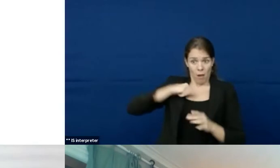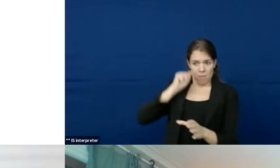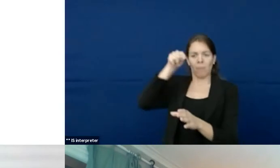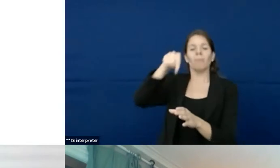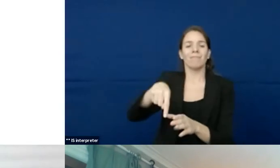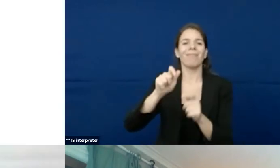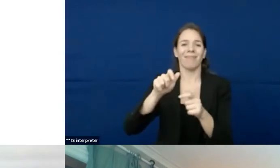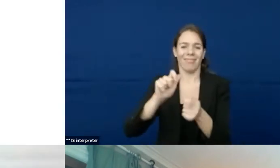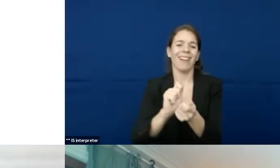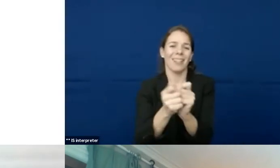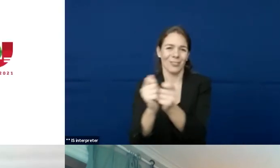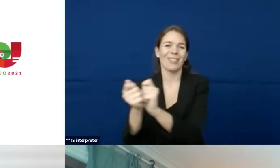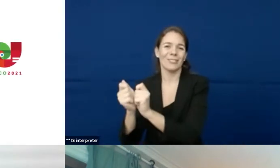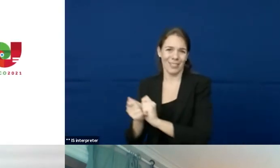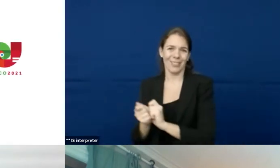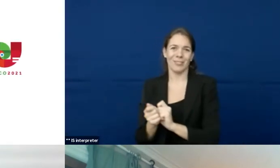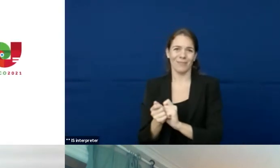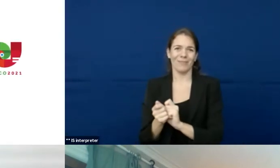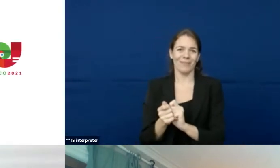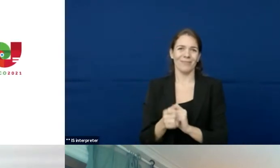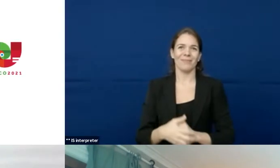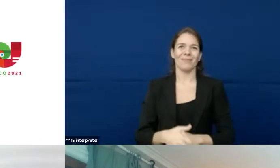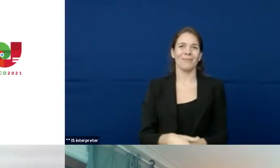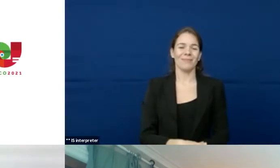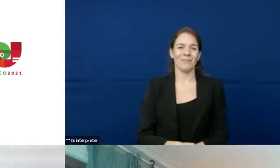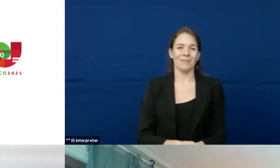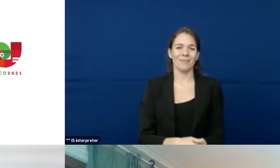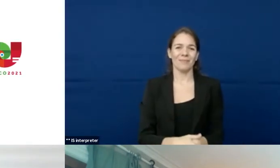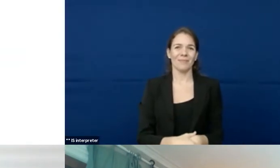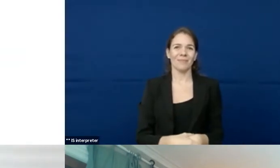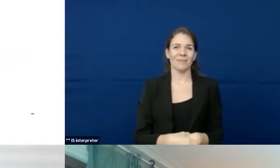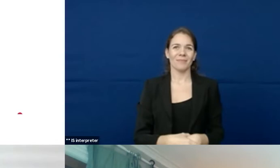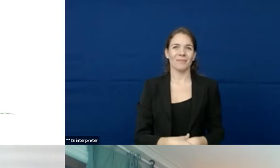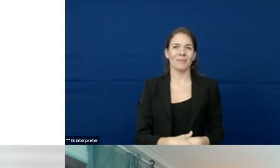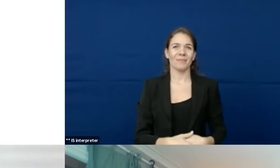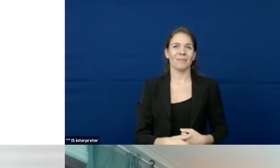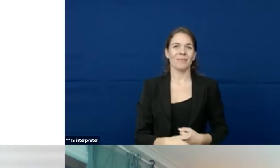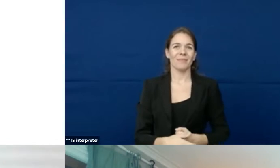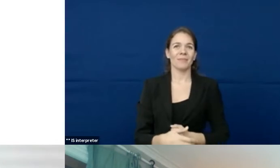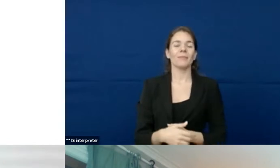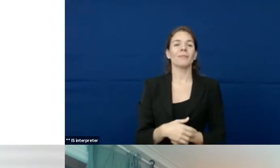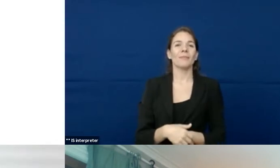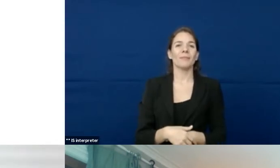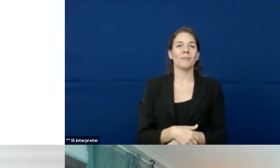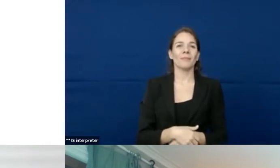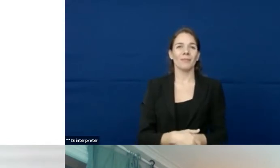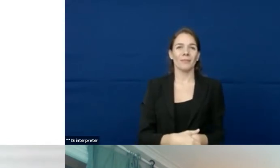for our prevention work. I see that prioritize interventions aimed at perpetrators of